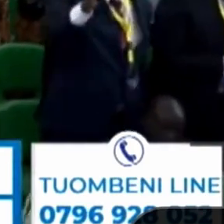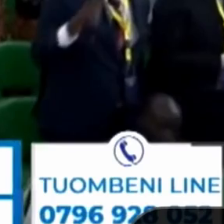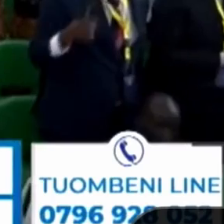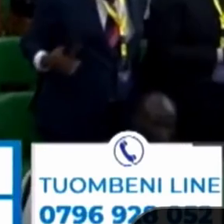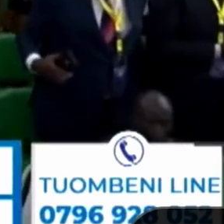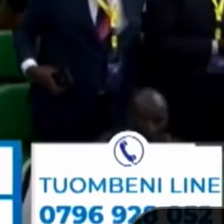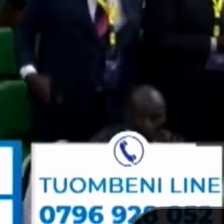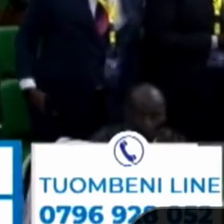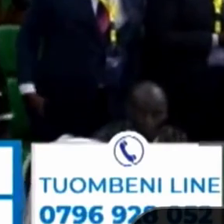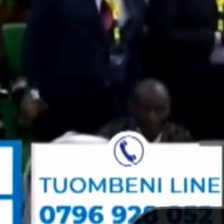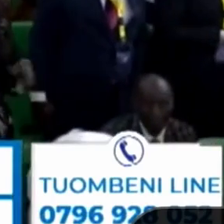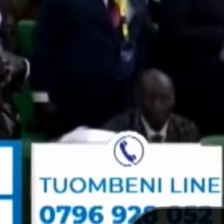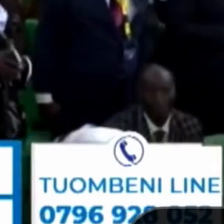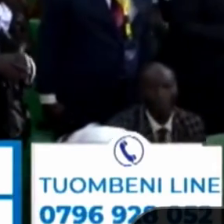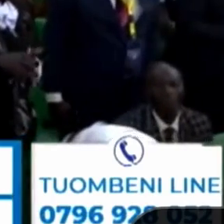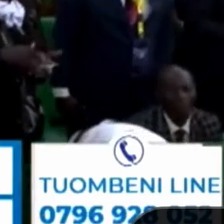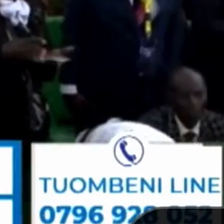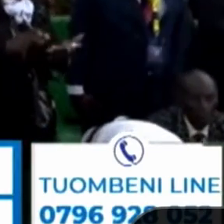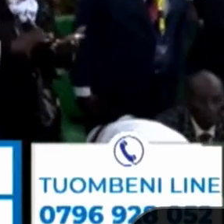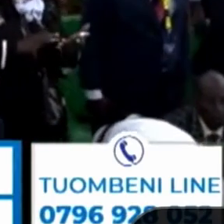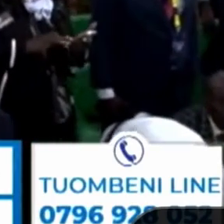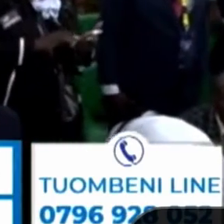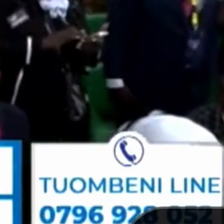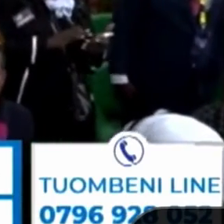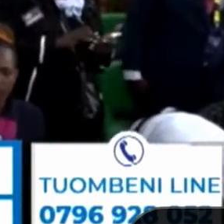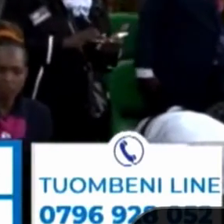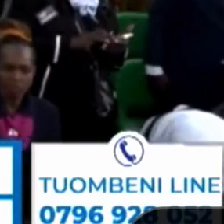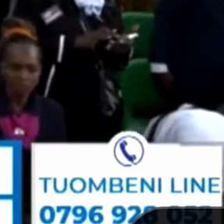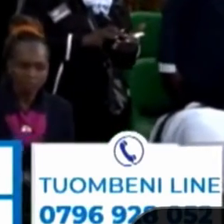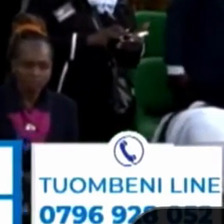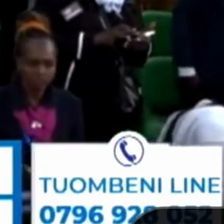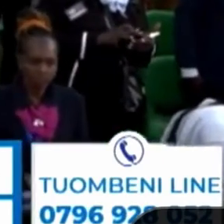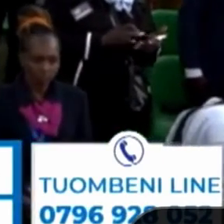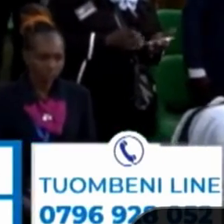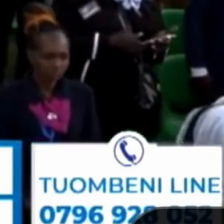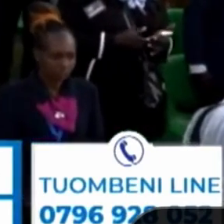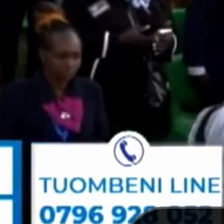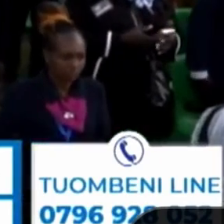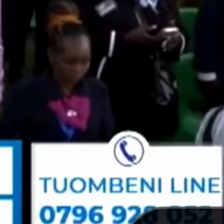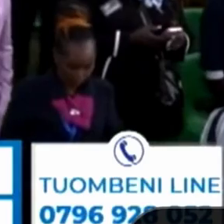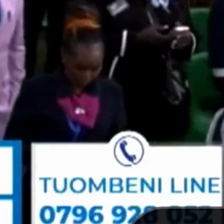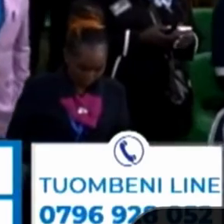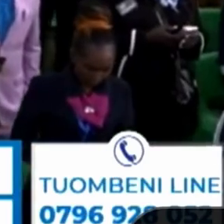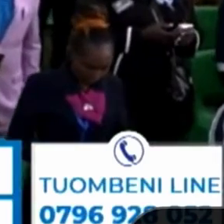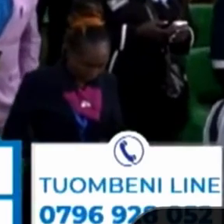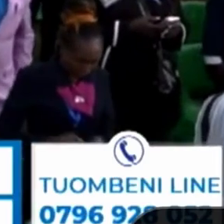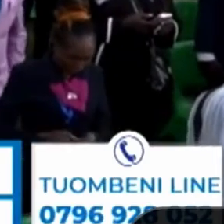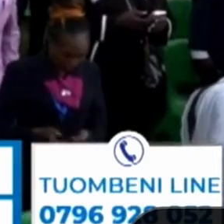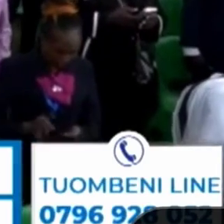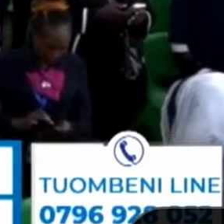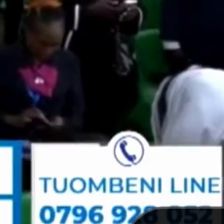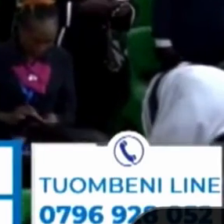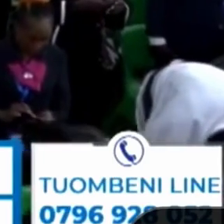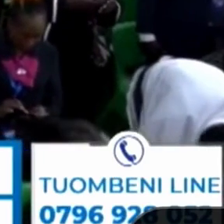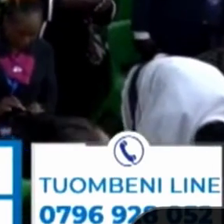sasa. Give the Lord that which you want him to multiply 1,000. Mtolee Bwana kile ambacho ungependa akazidishe mara elfu. Because this is the word of the Lord.